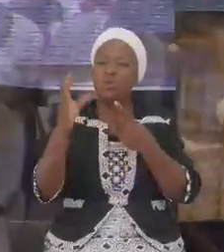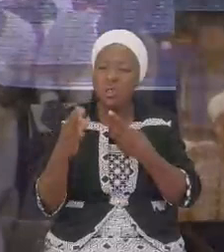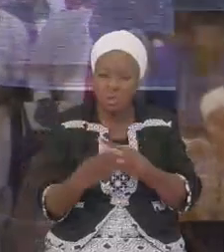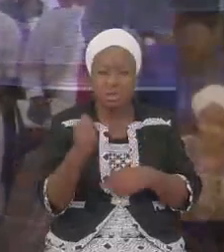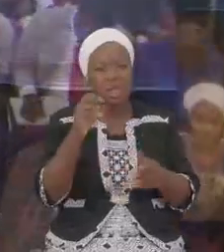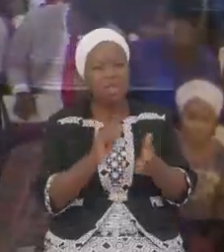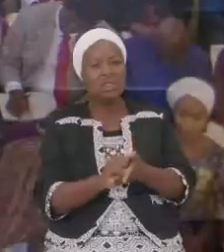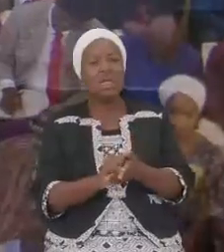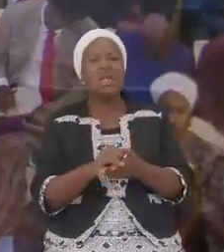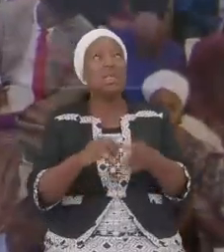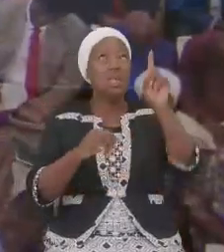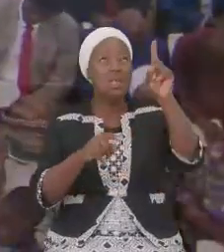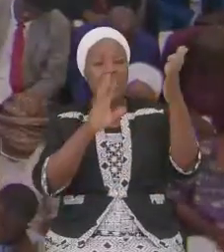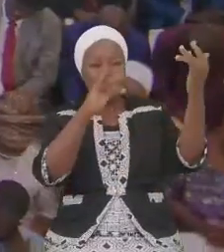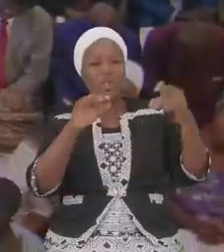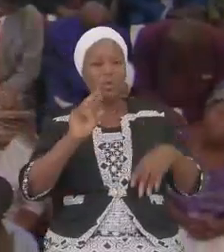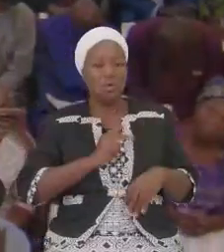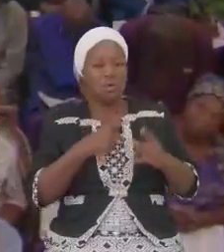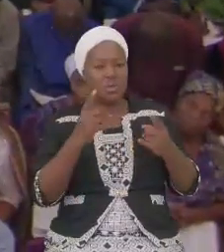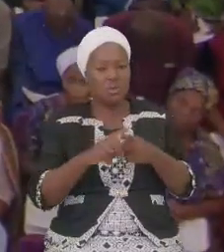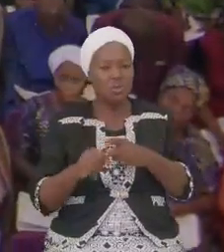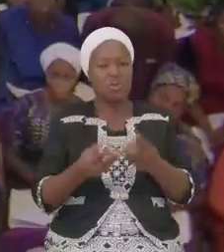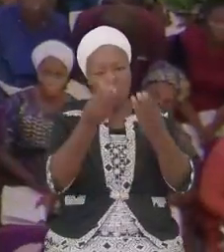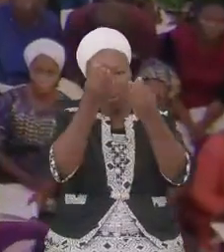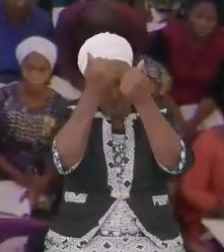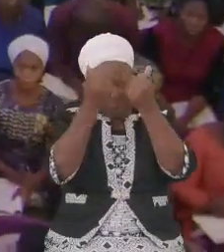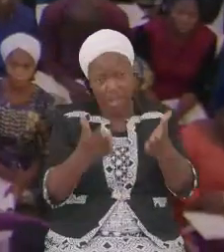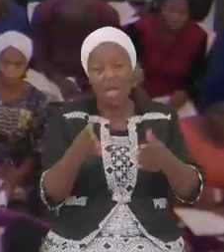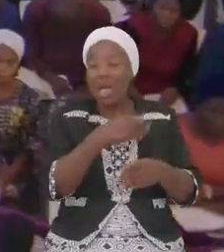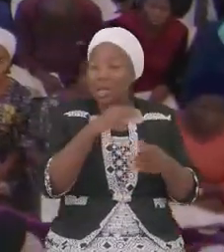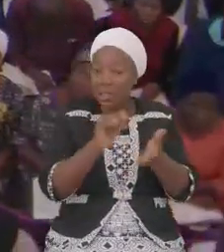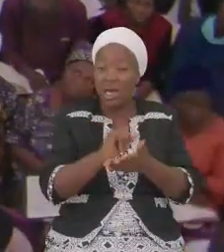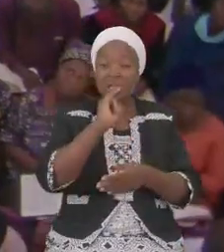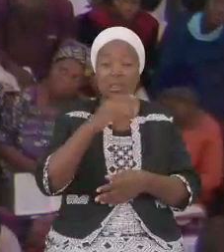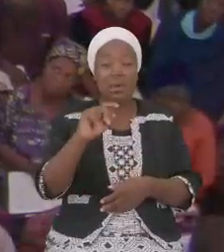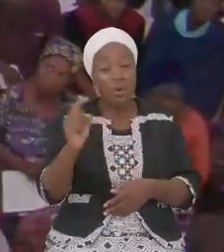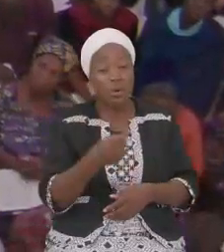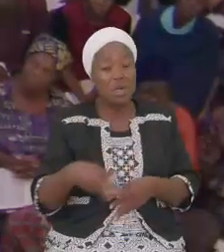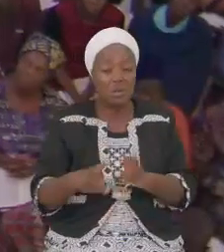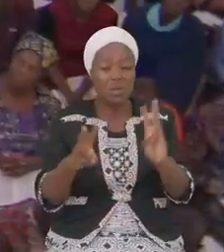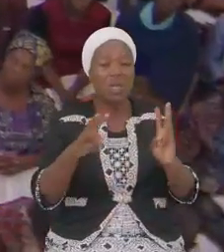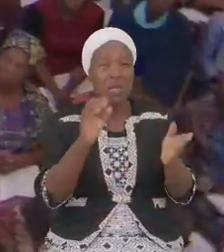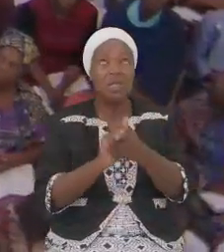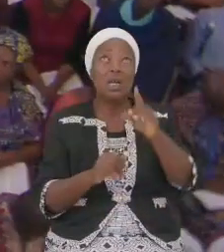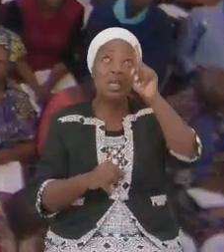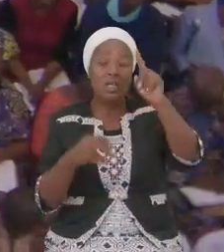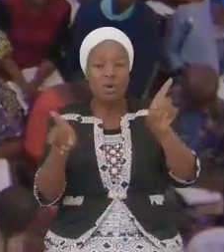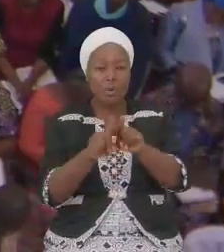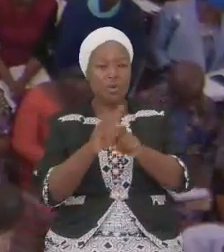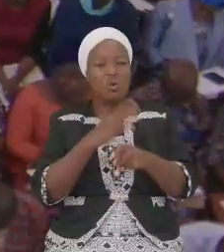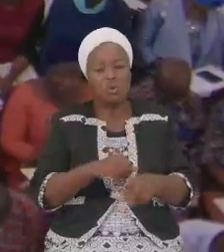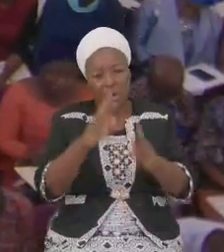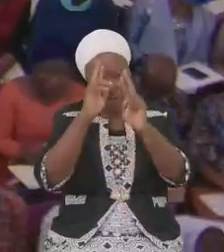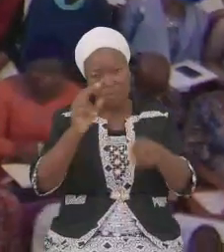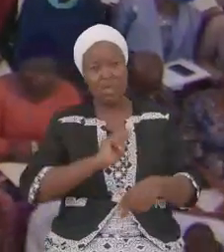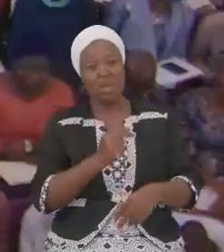that is spelled out in the terms of the covenant. That is the only way he also will regard